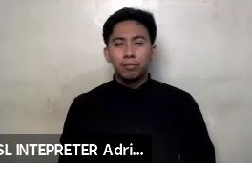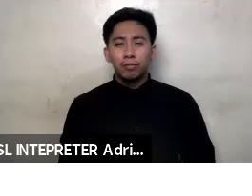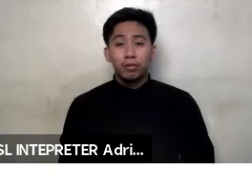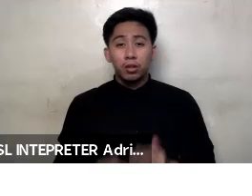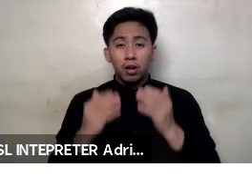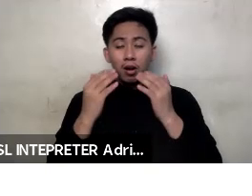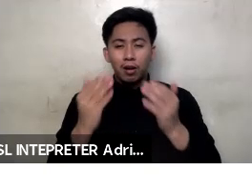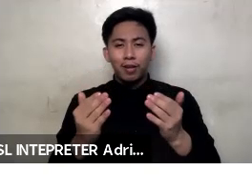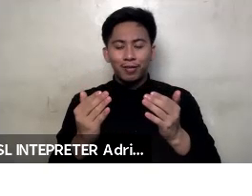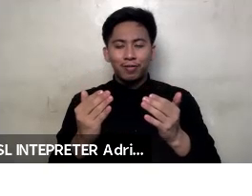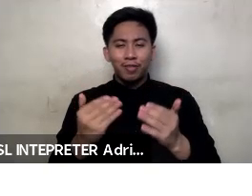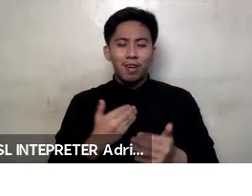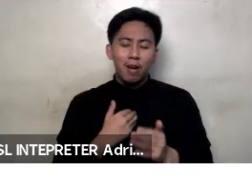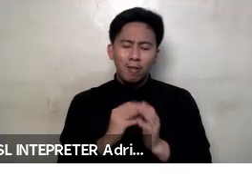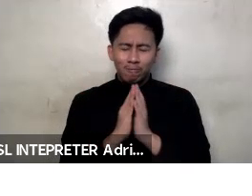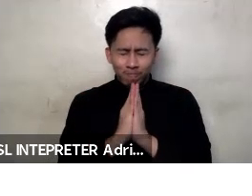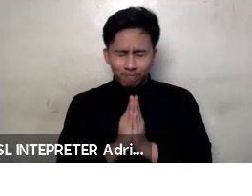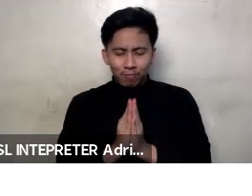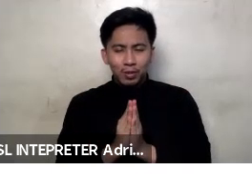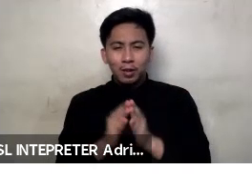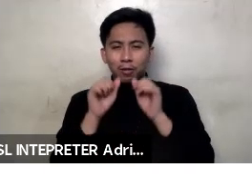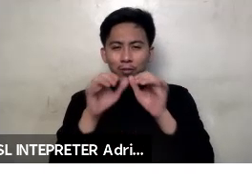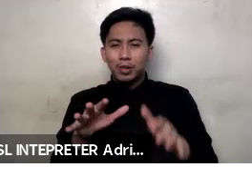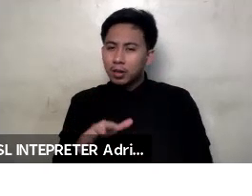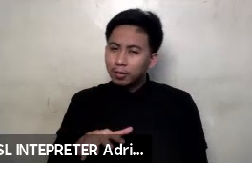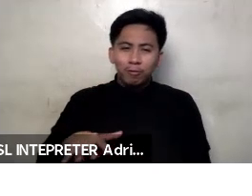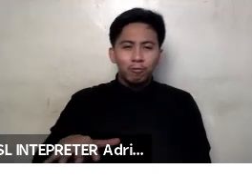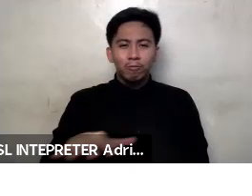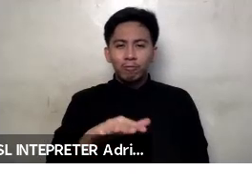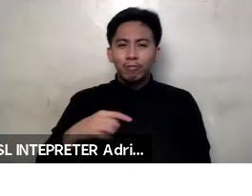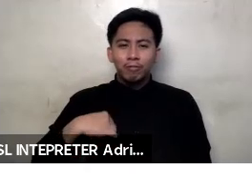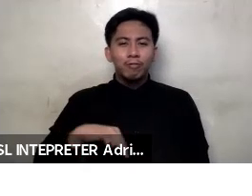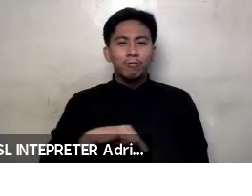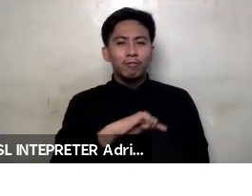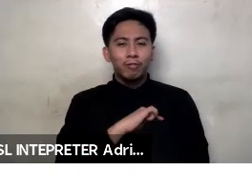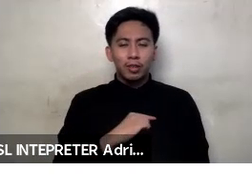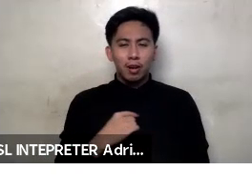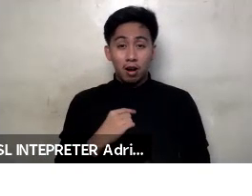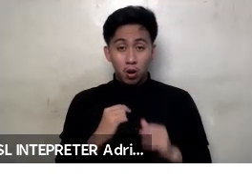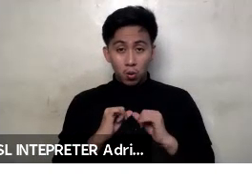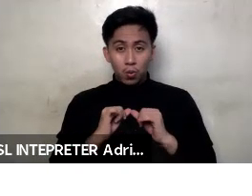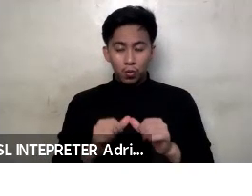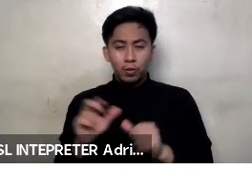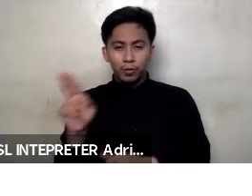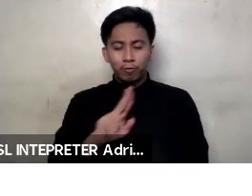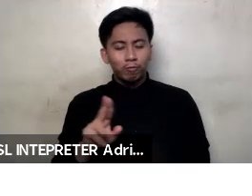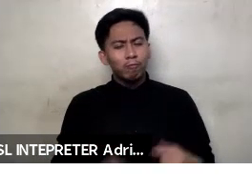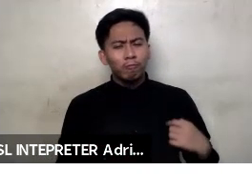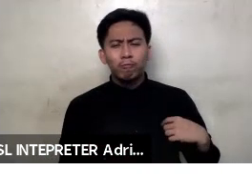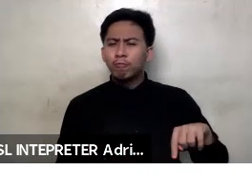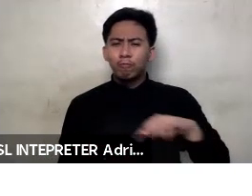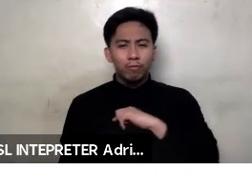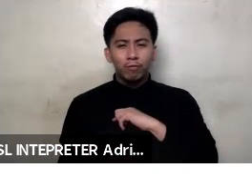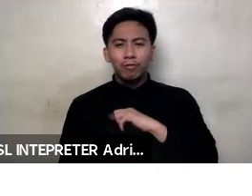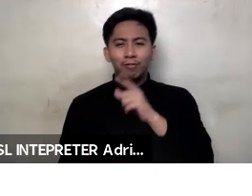Thank you, and I pray God will bless each one of us and continue to use us.